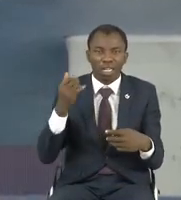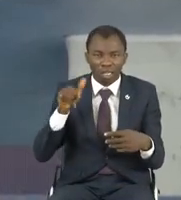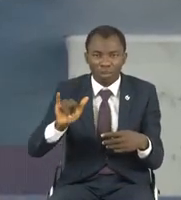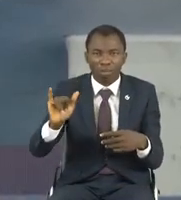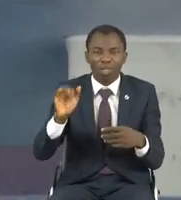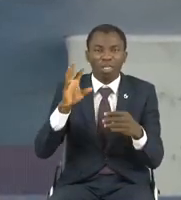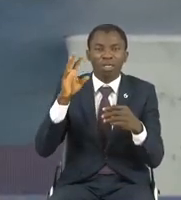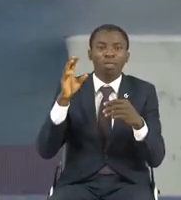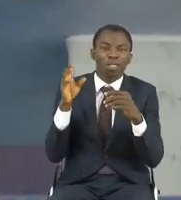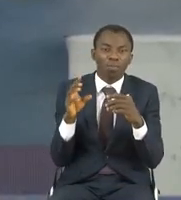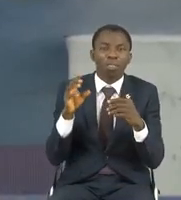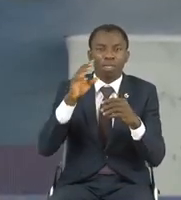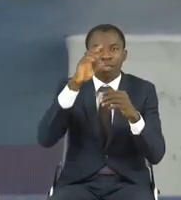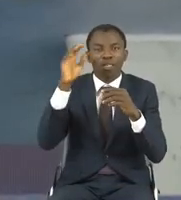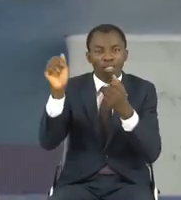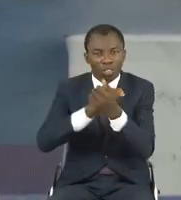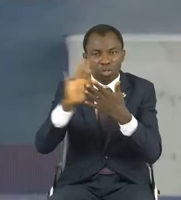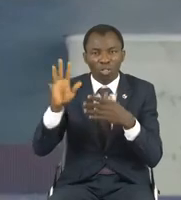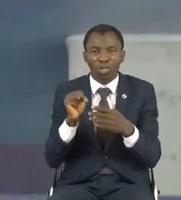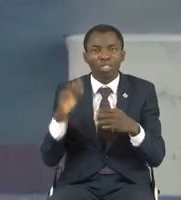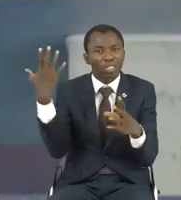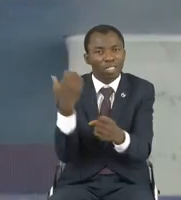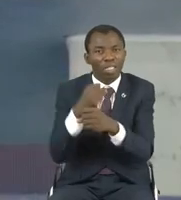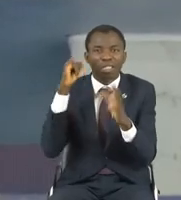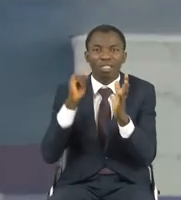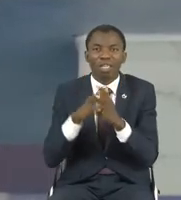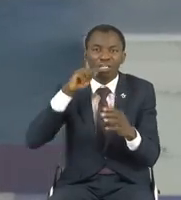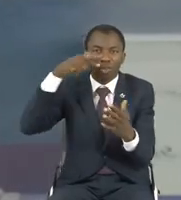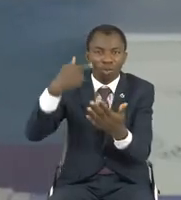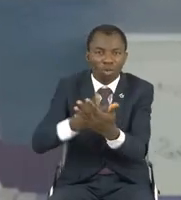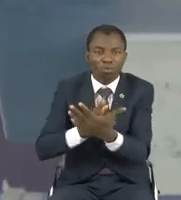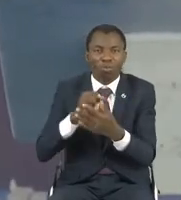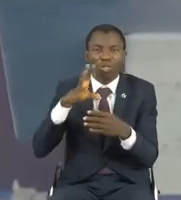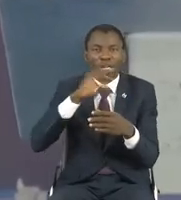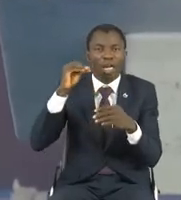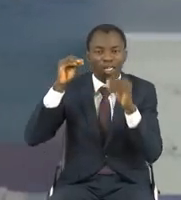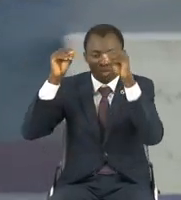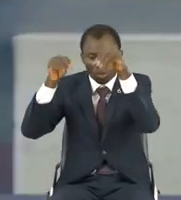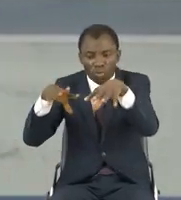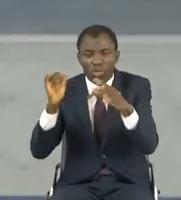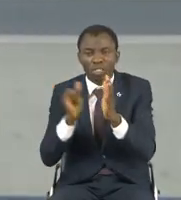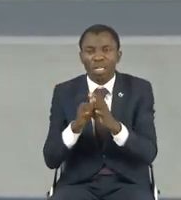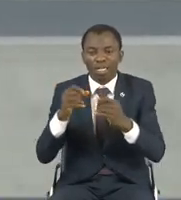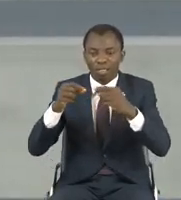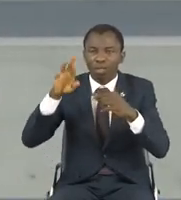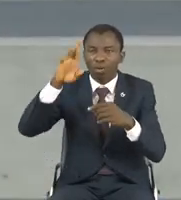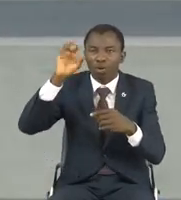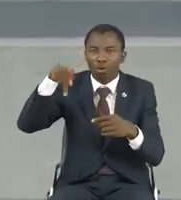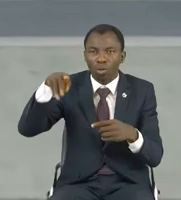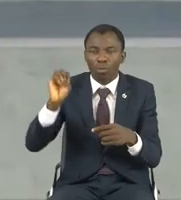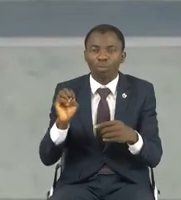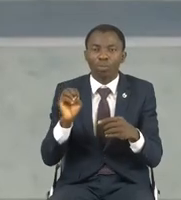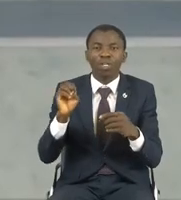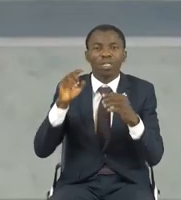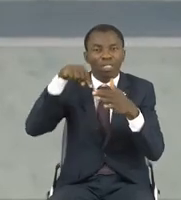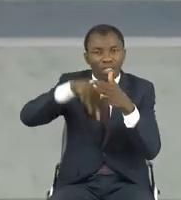that same gospel and throw the rope down. You are saved to